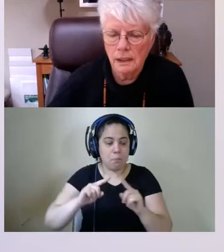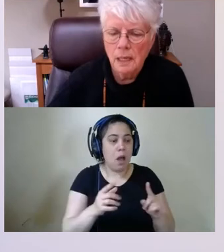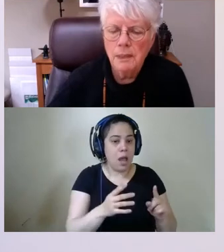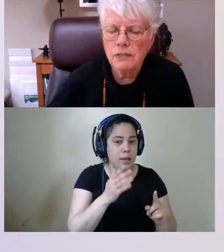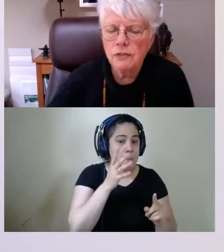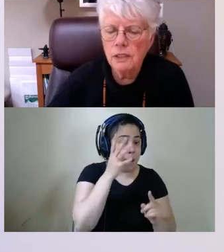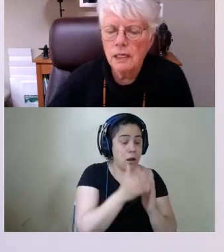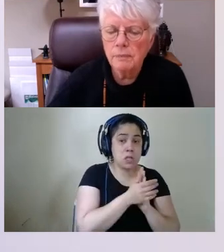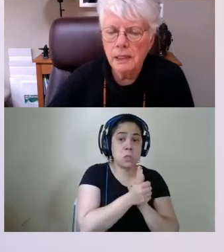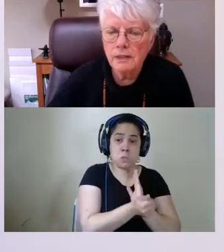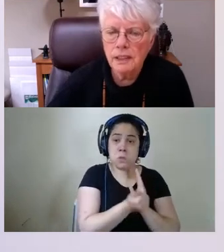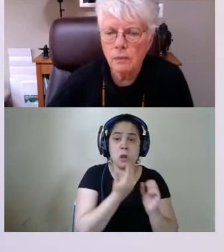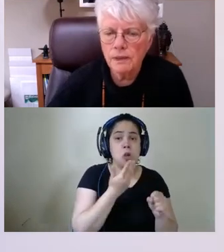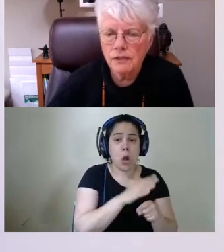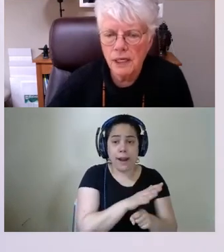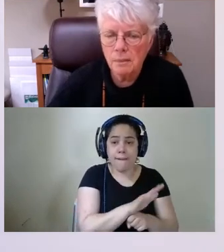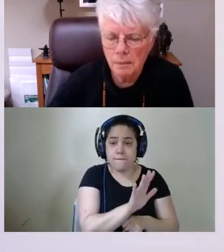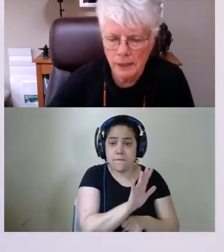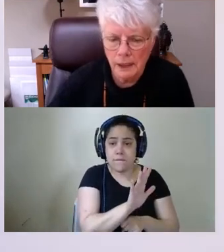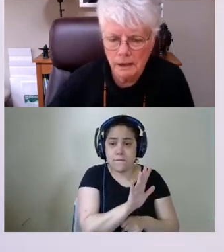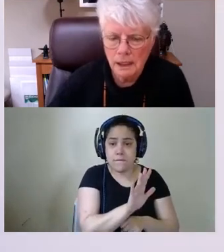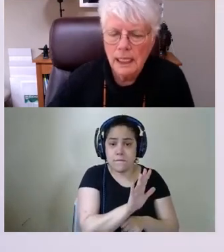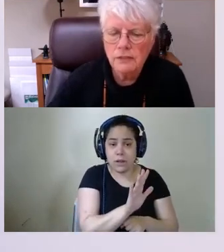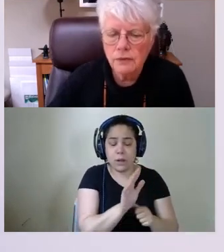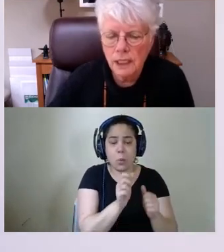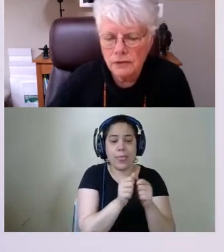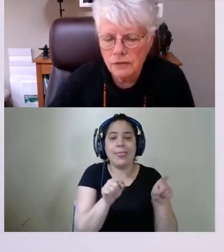parenting, but it's good enough parenting with the same brain.